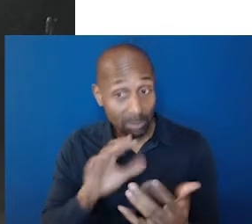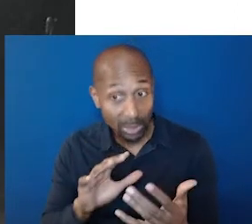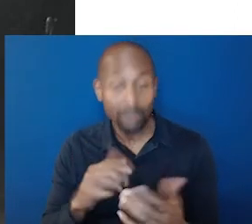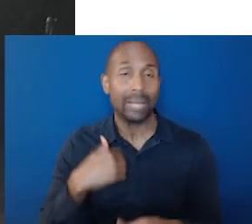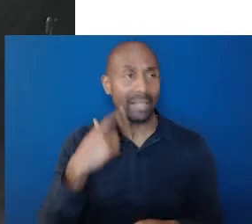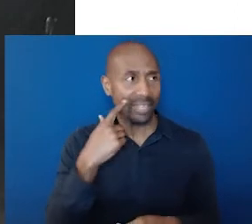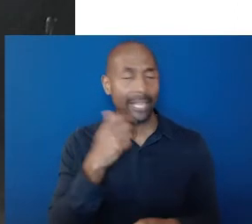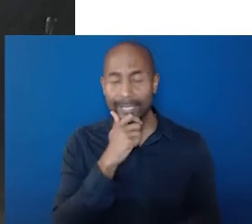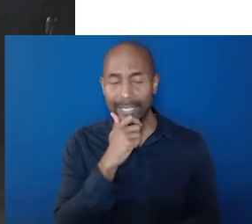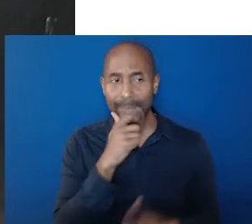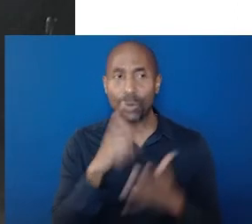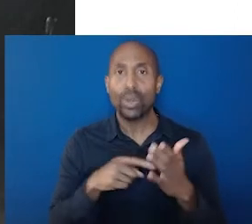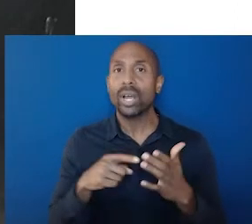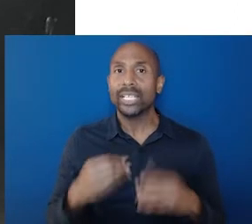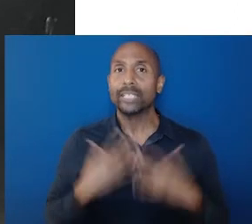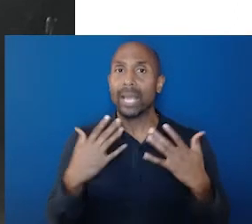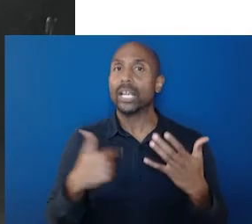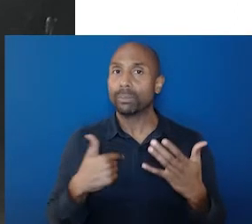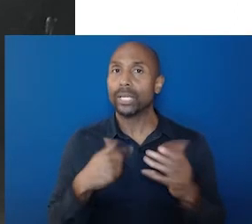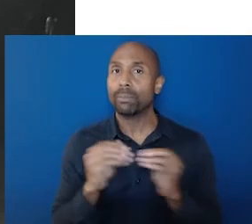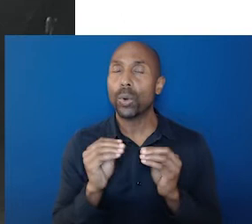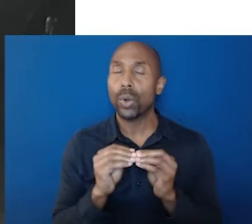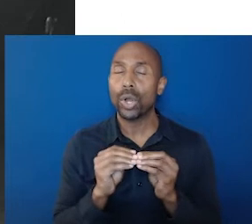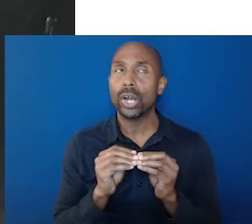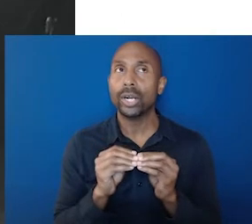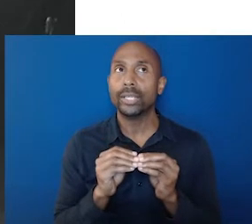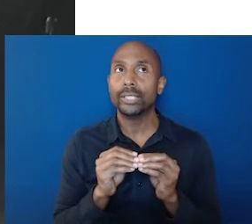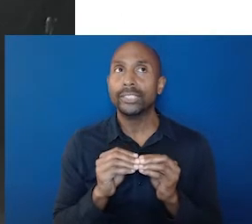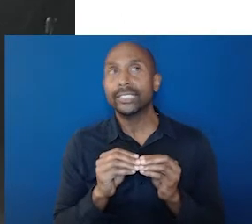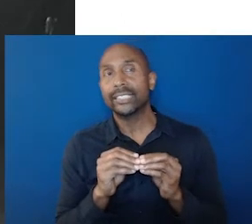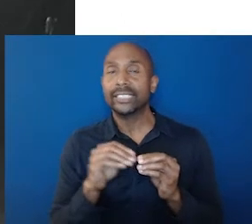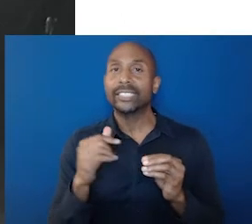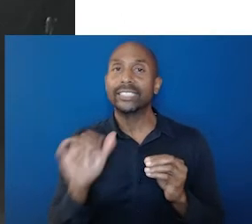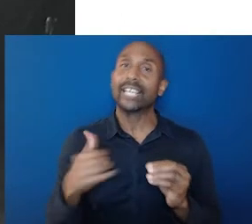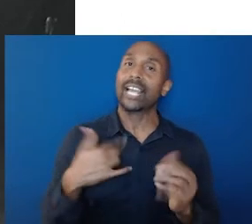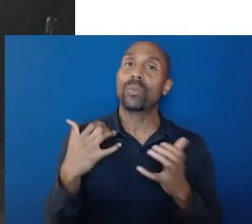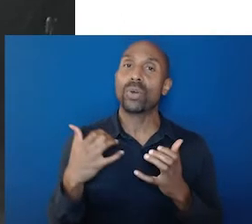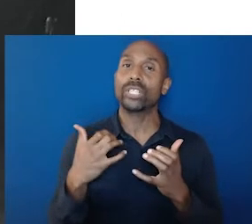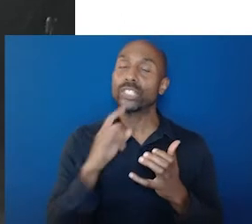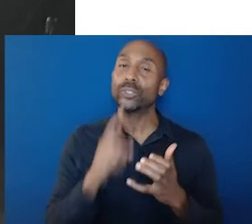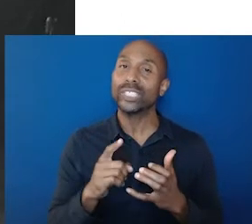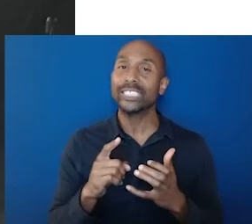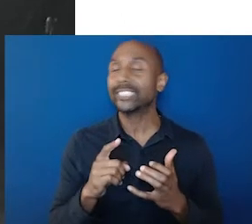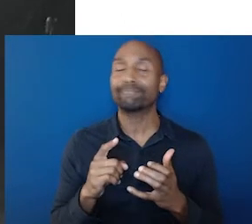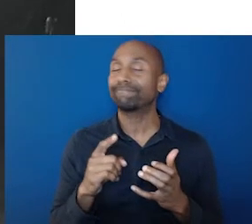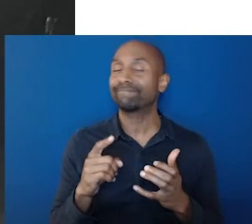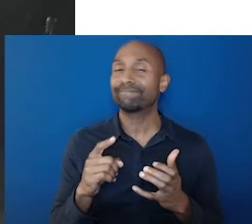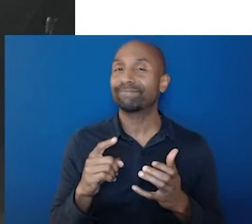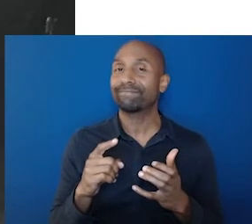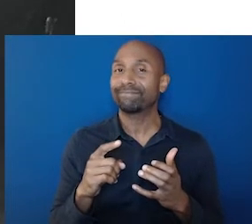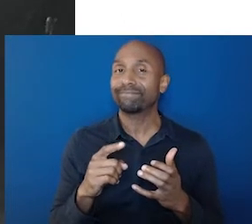I really was inspired by that sense of rekindling the craftsmanship and